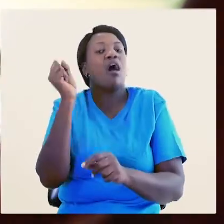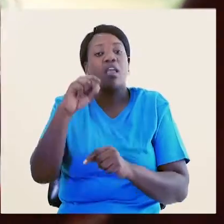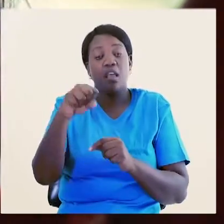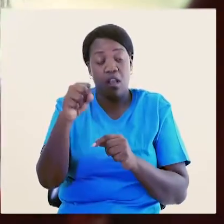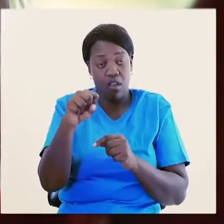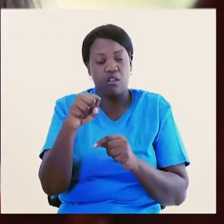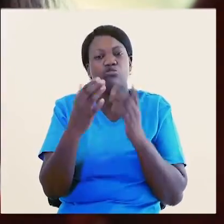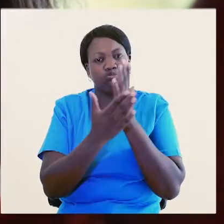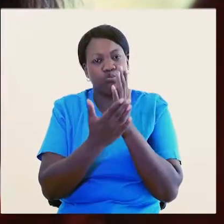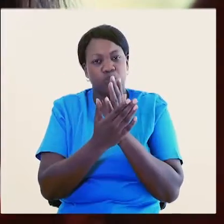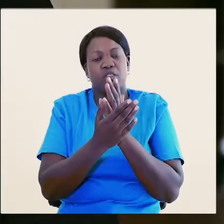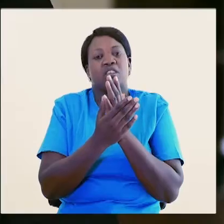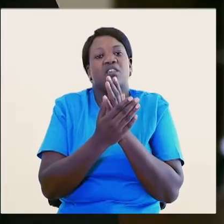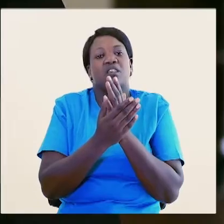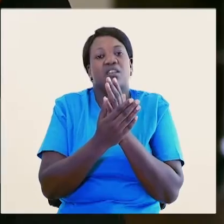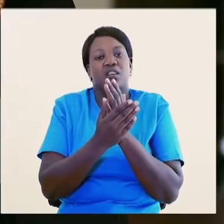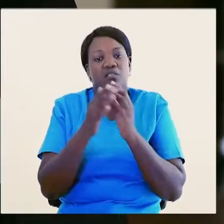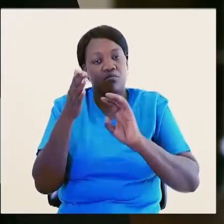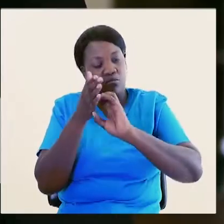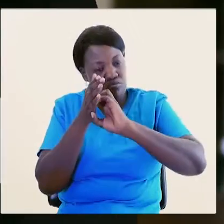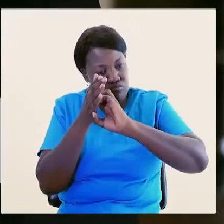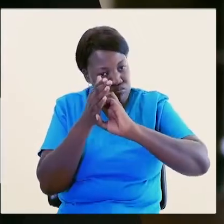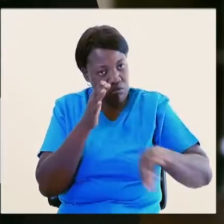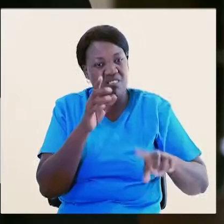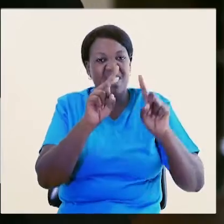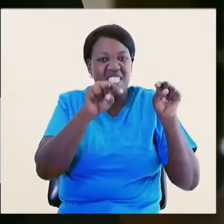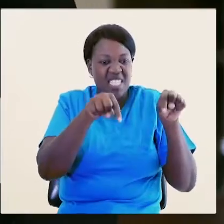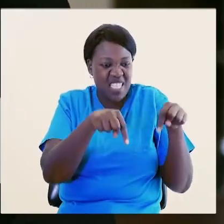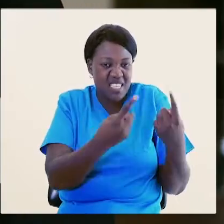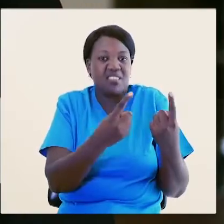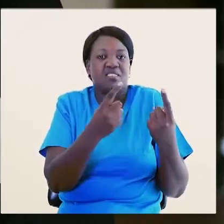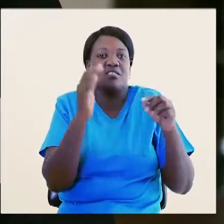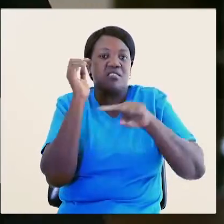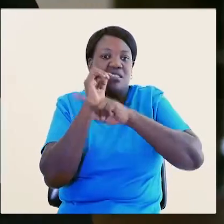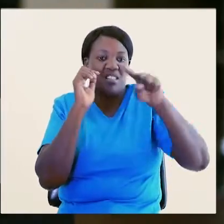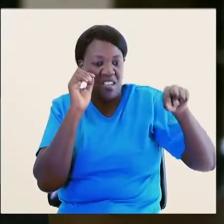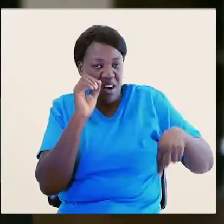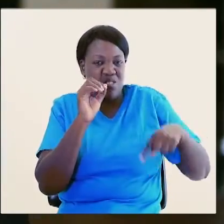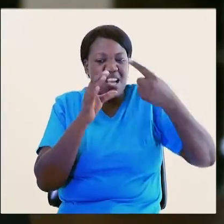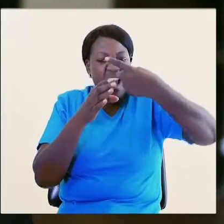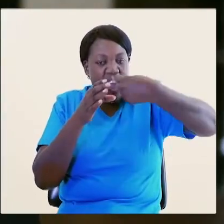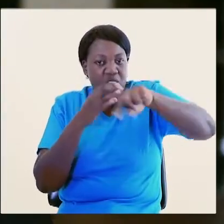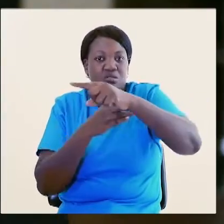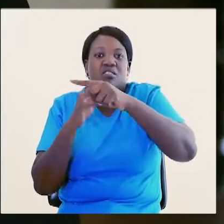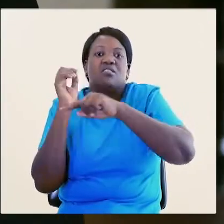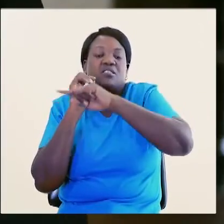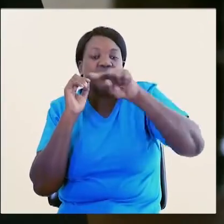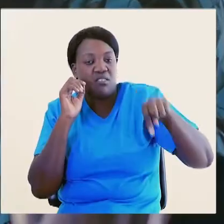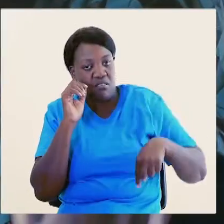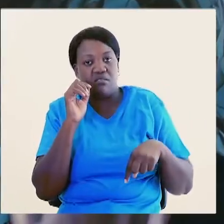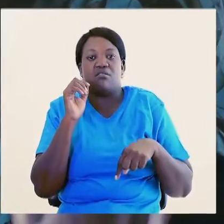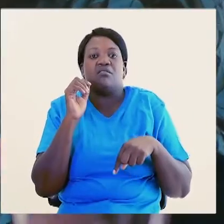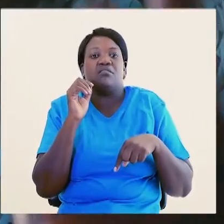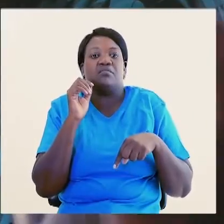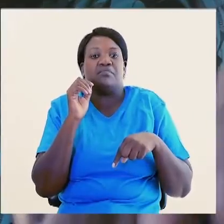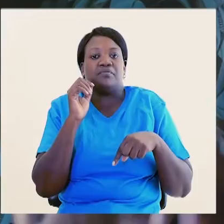What's that all about? You see, that is when we deduct or exclude everything the country earns from outside or abroad.